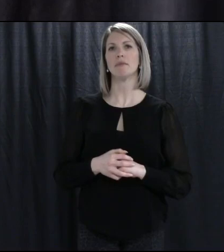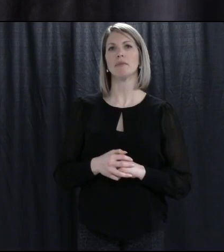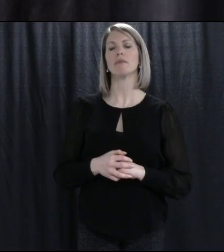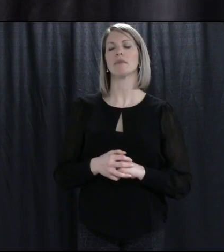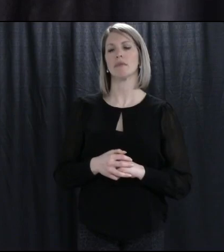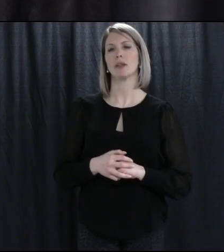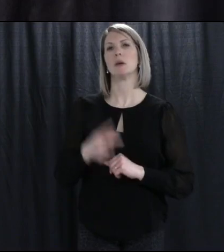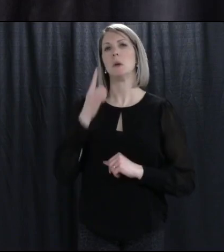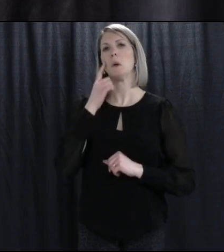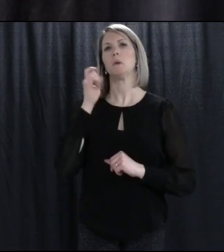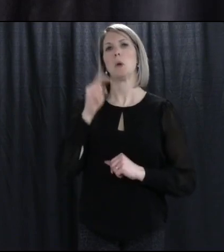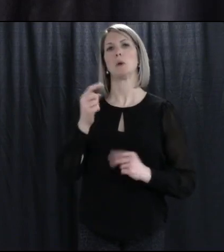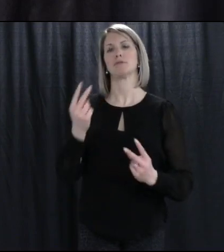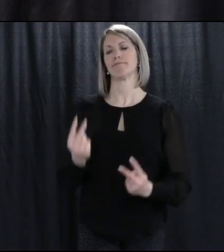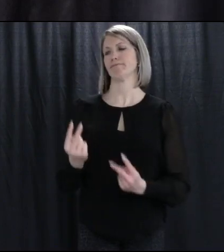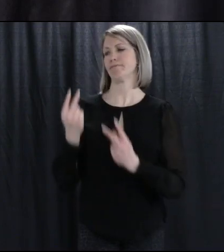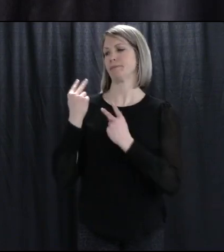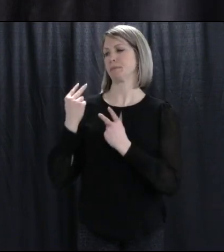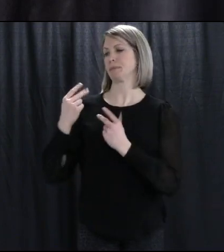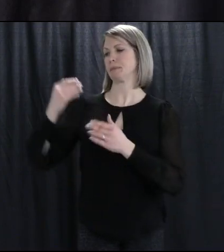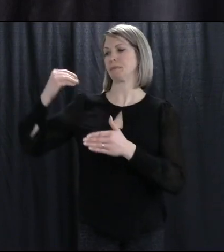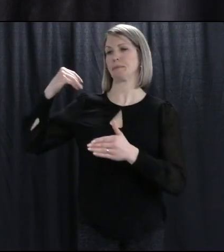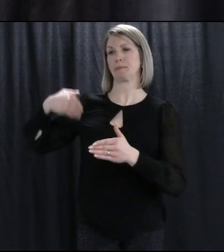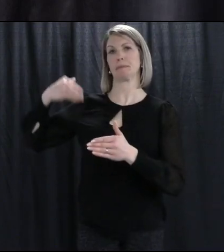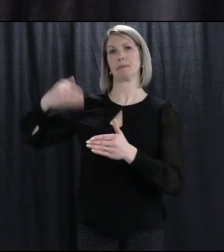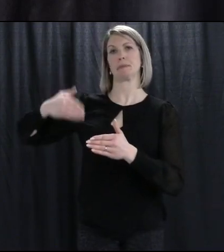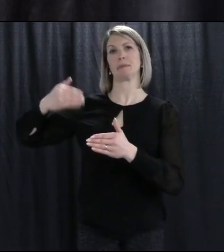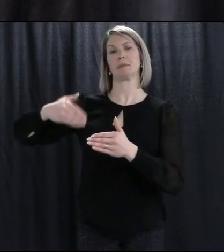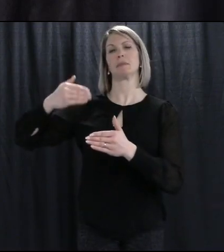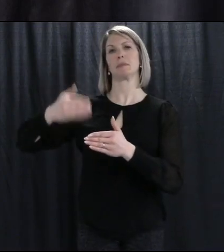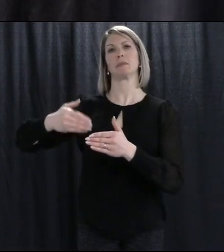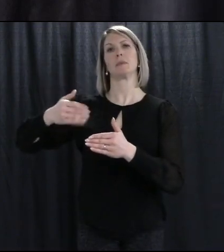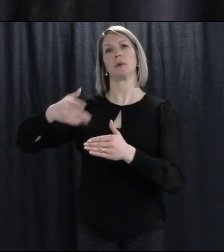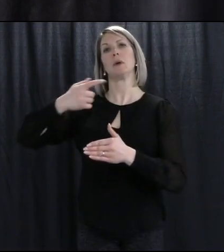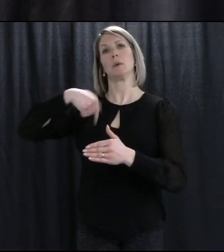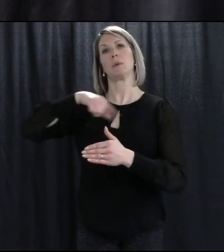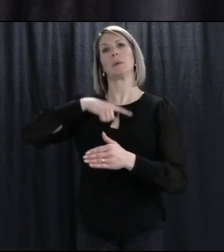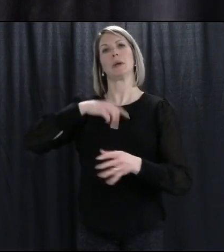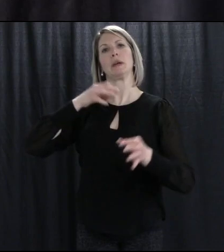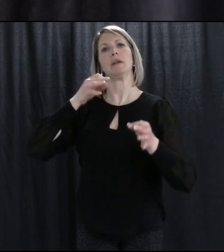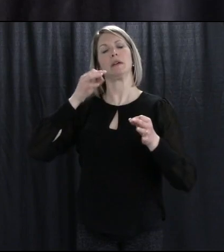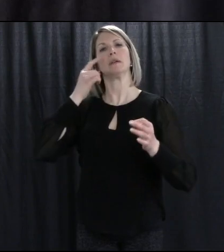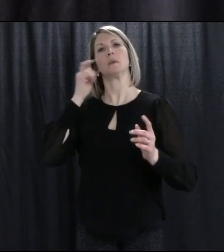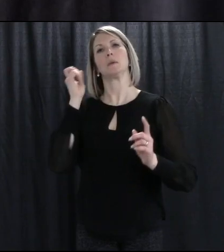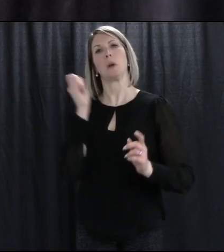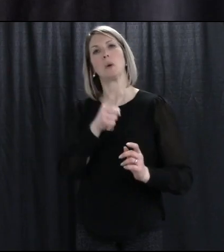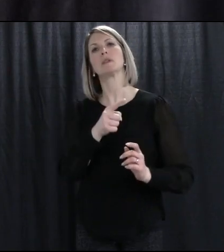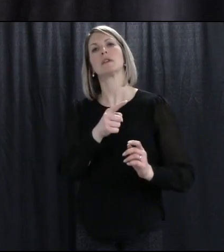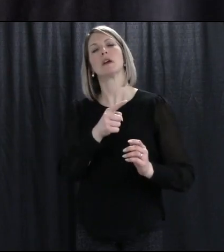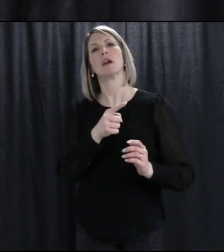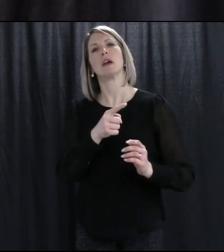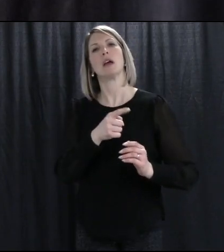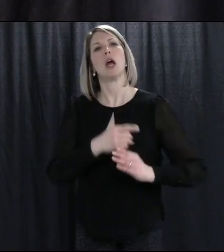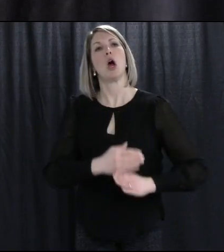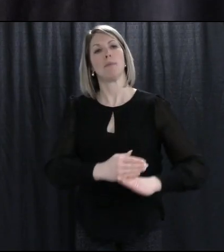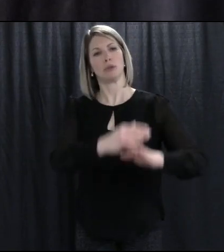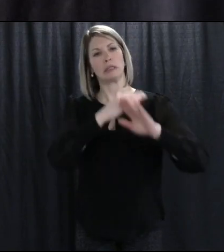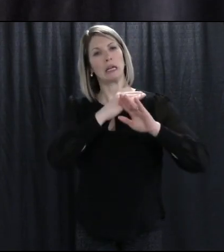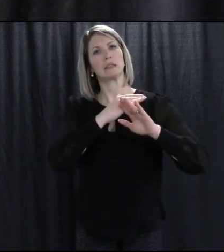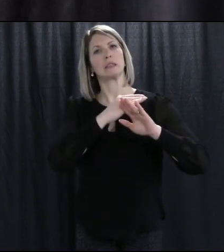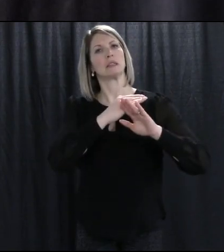last several days, and certainly culminating with this order here, this declaration, are aimed at protecting